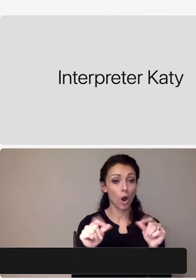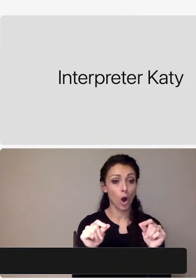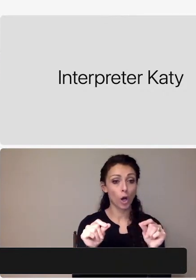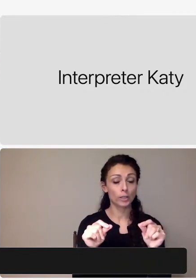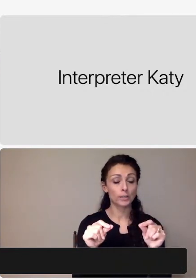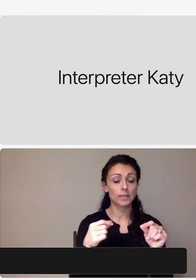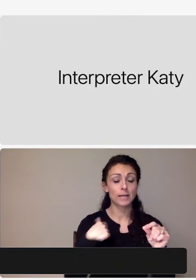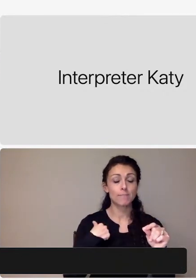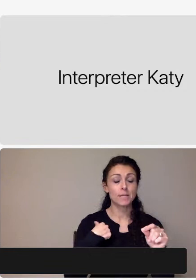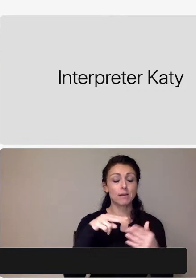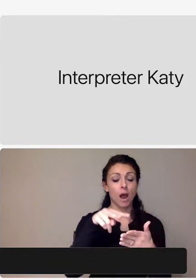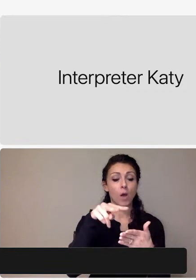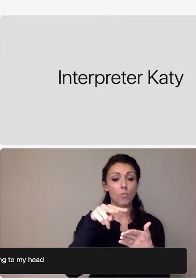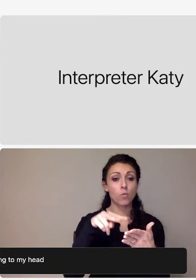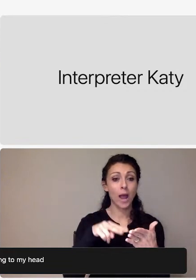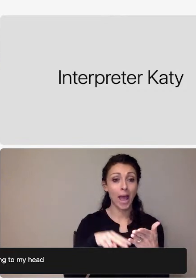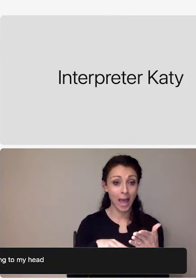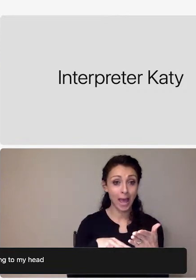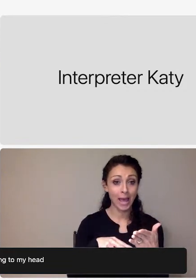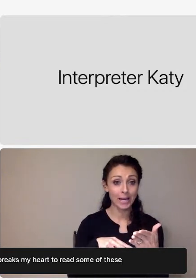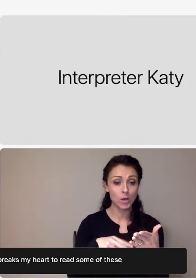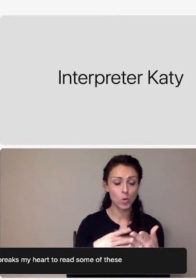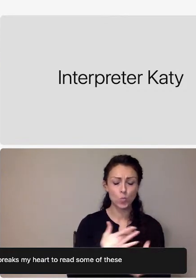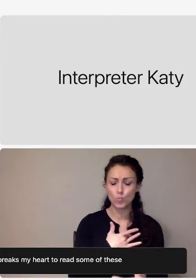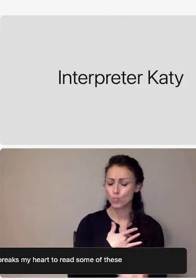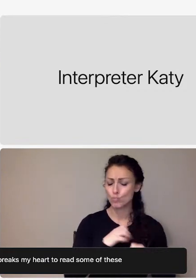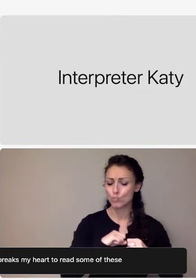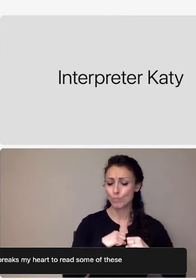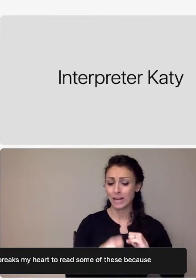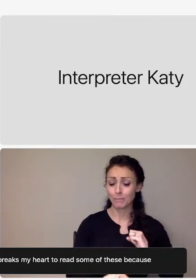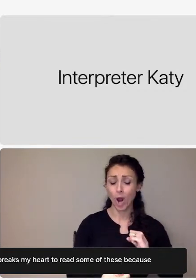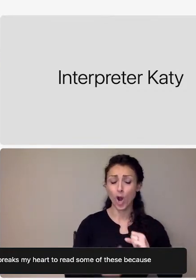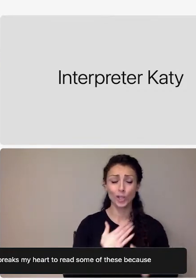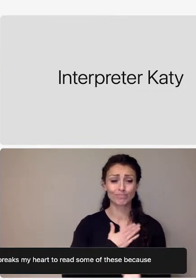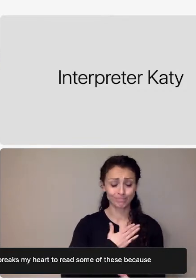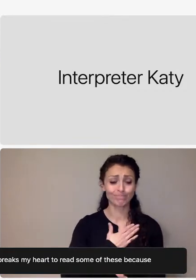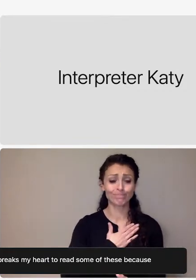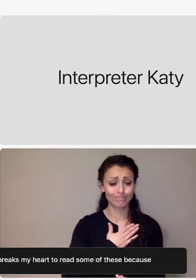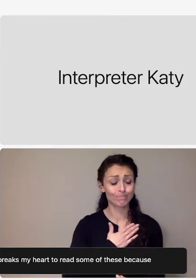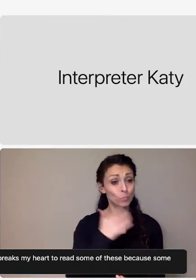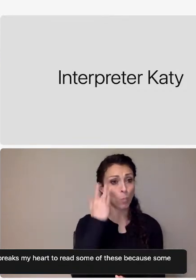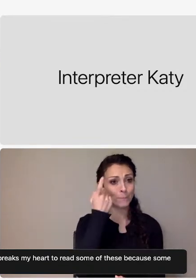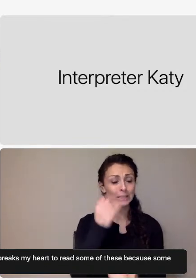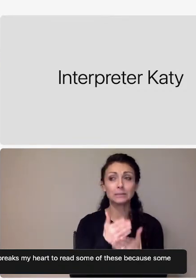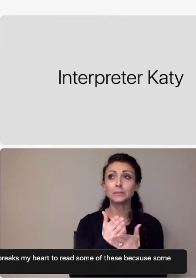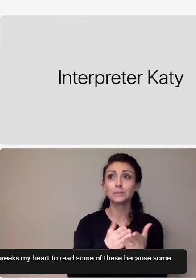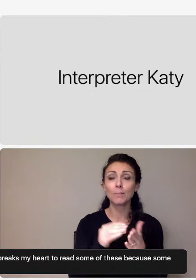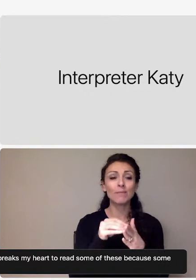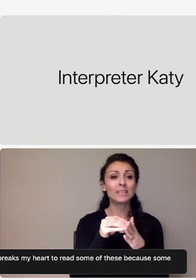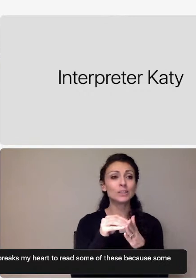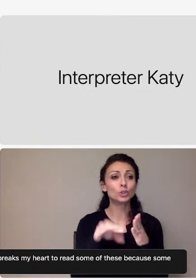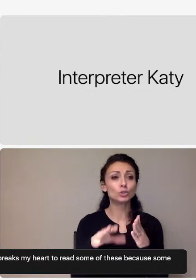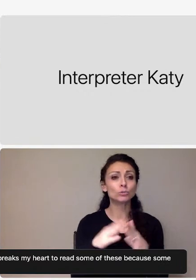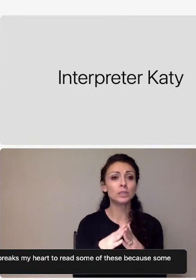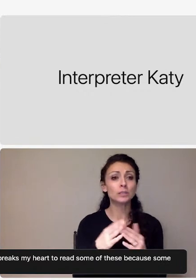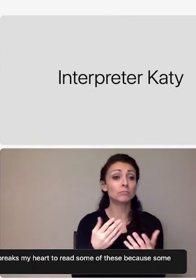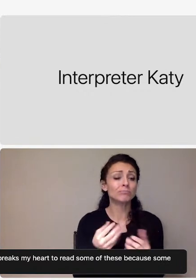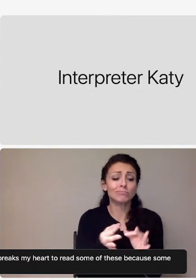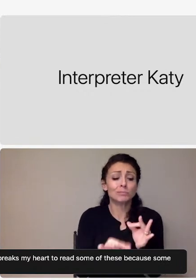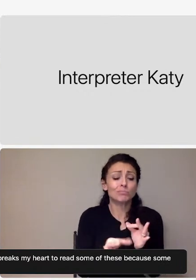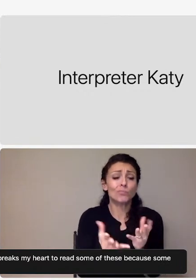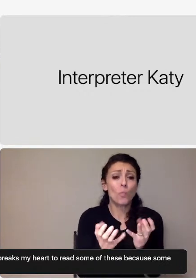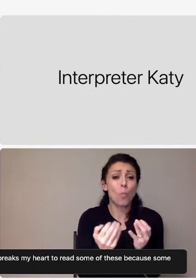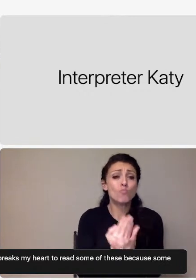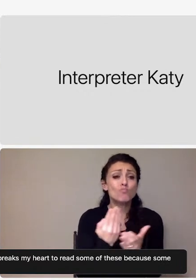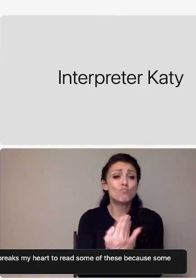breaks my heart to read some of these because some of these kids are asking just for a new pair of shoes to wear